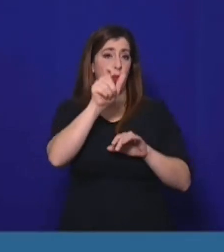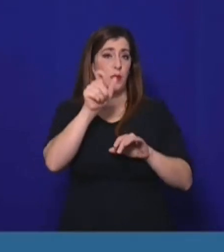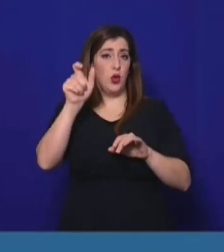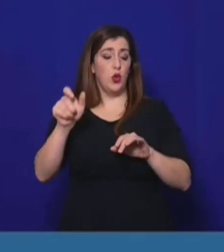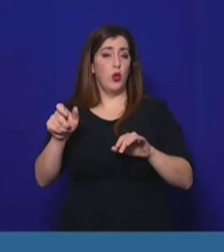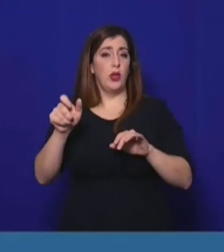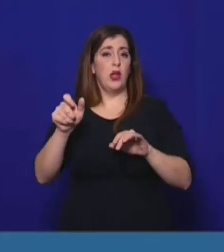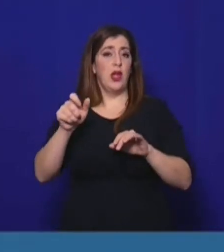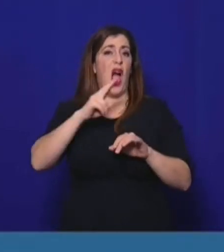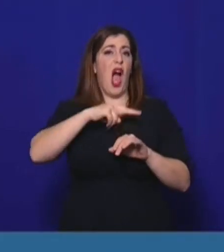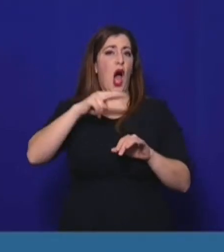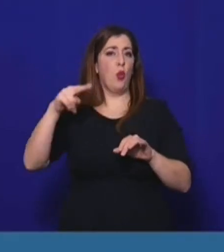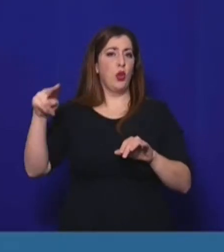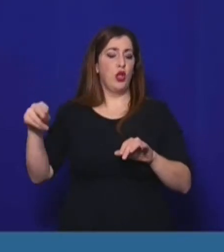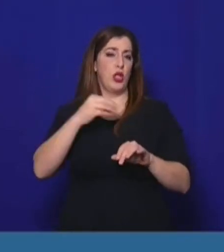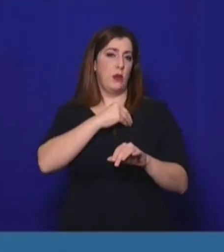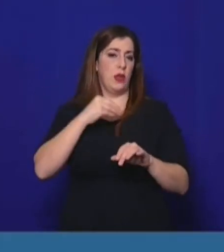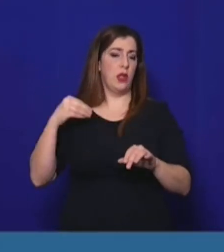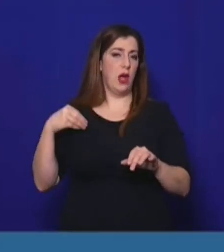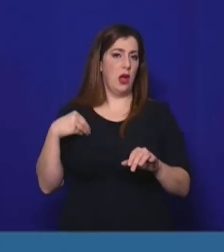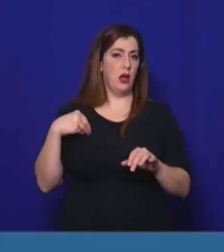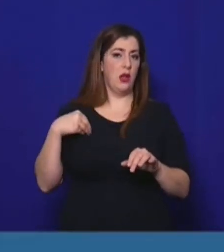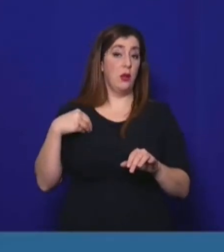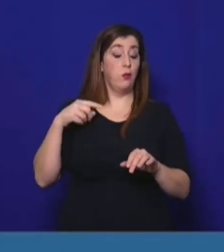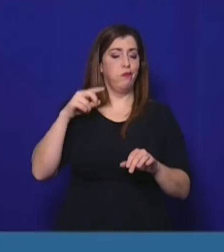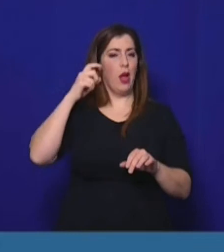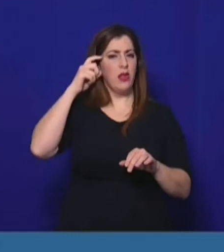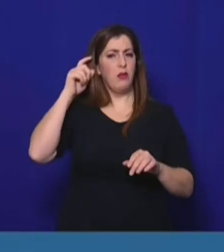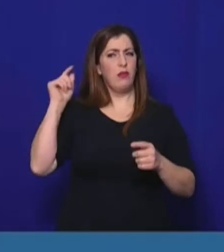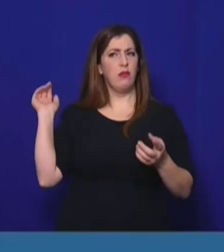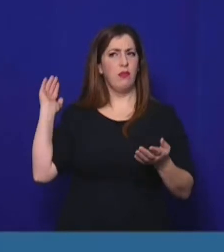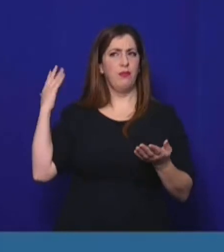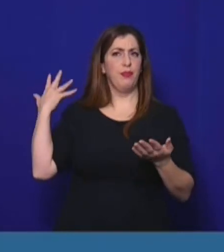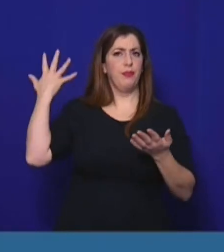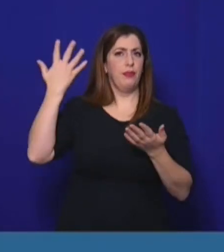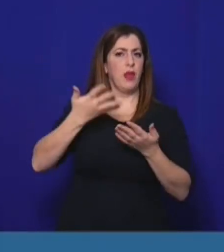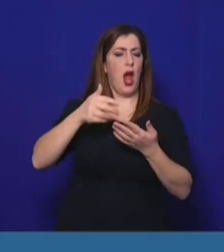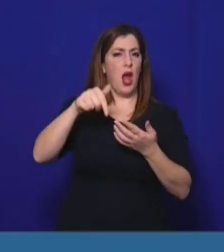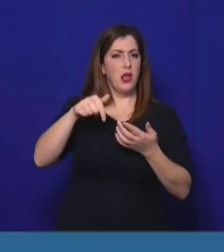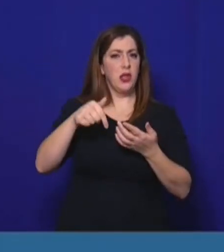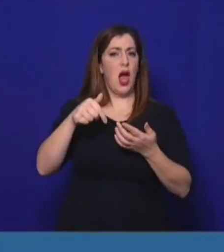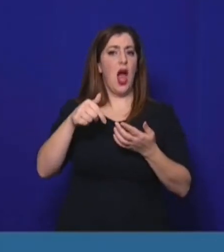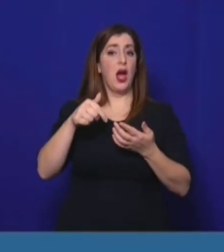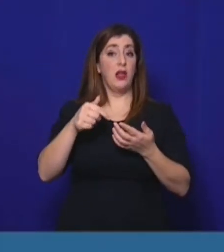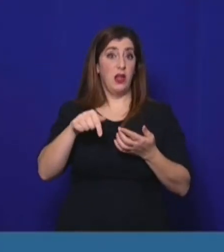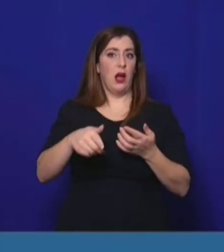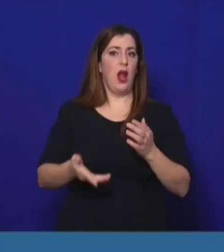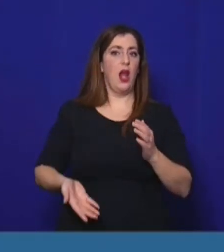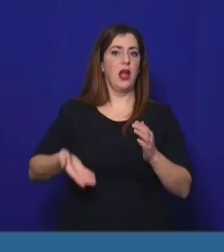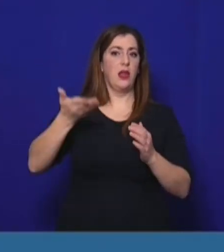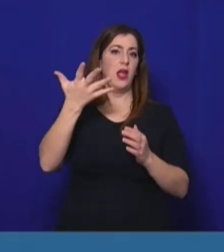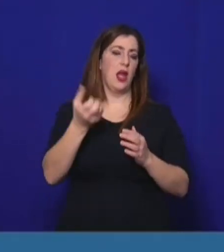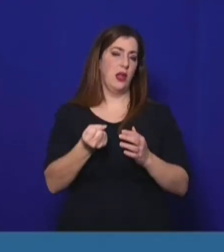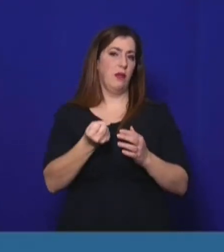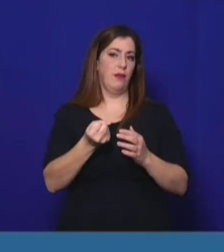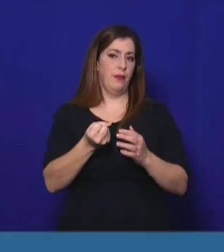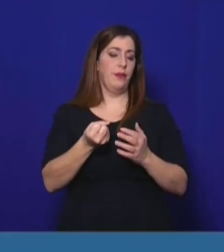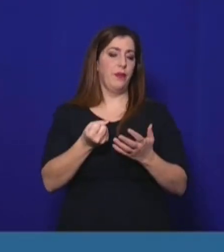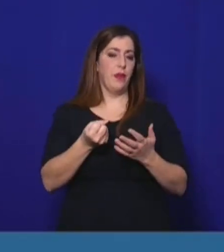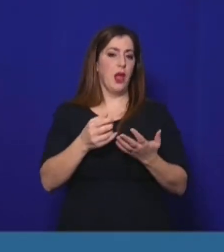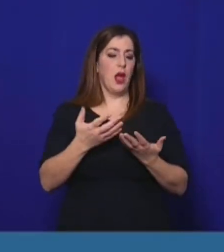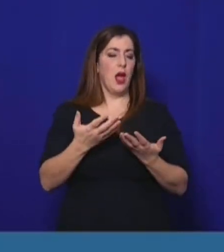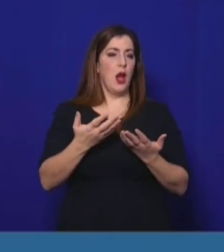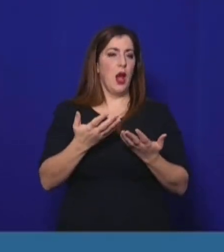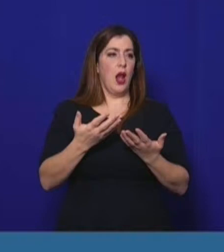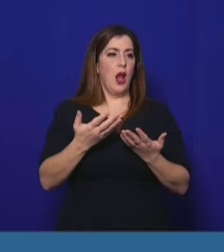xi żieda fil-każijiet f'Għawdex? Grazzi. Mela, fuq il-booking ta' testijiet, iva kellna iktar nis li